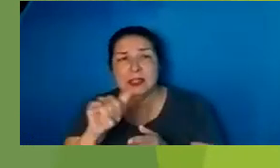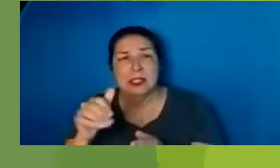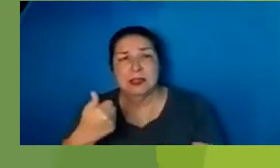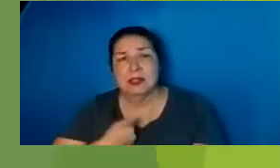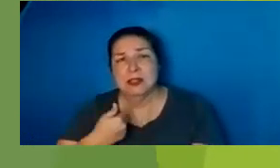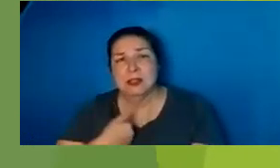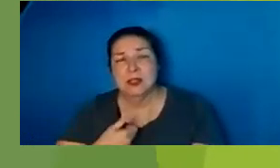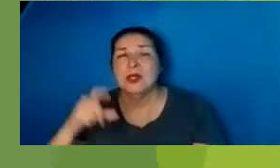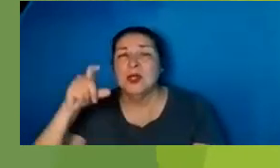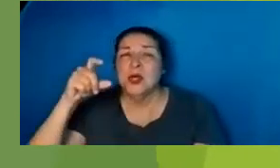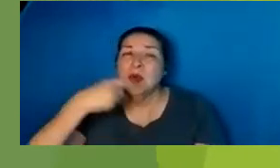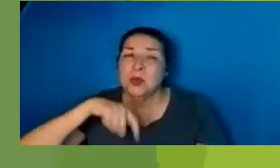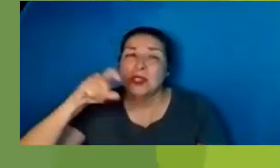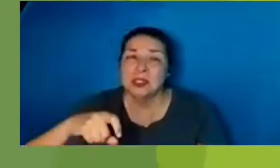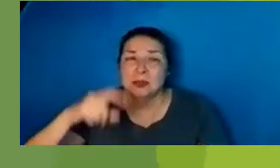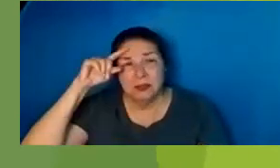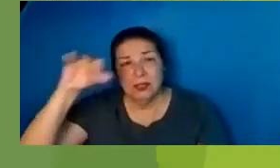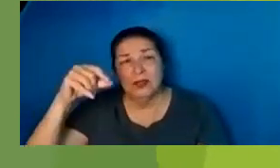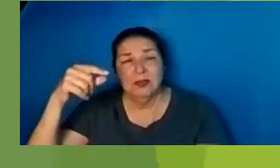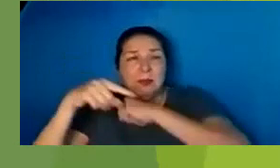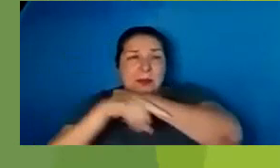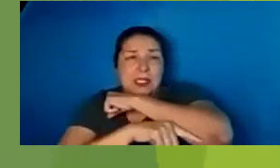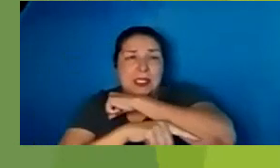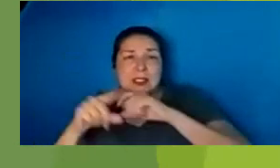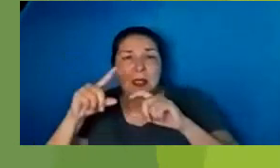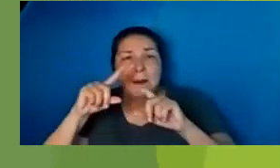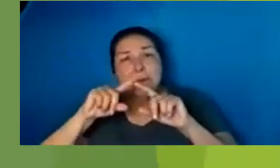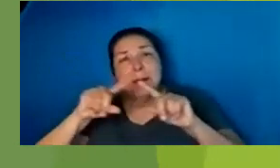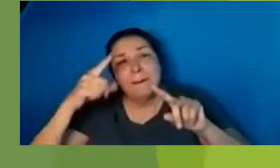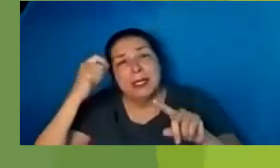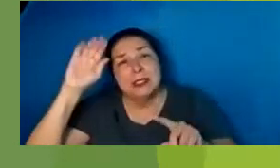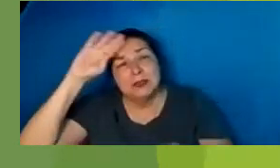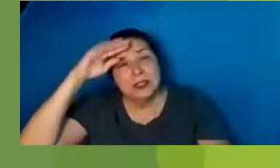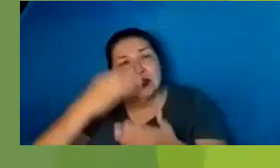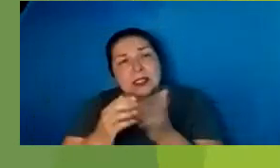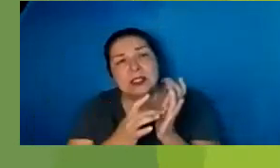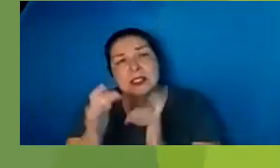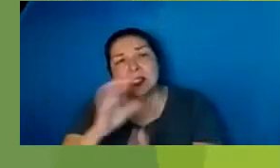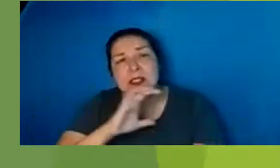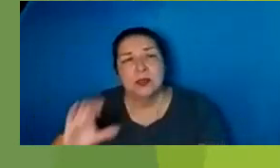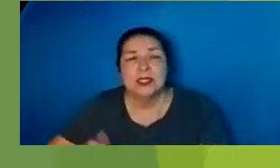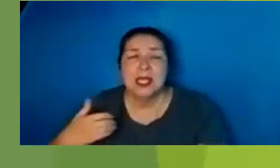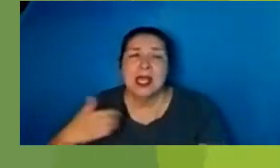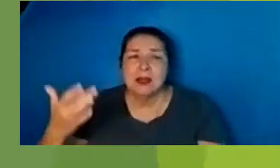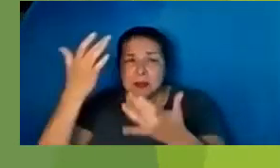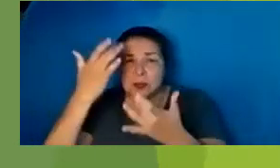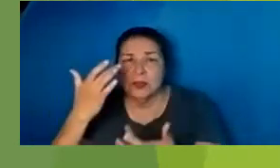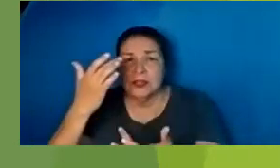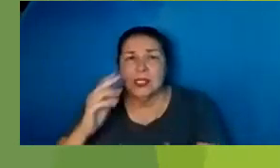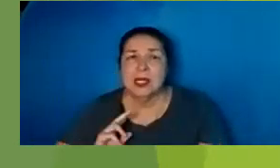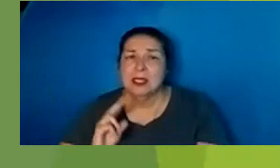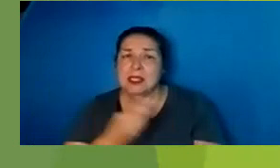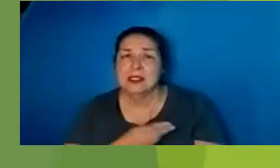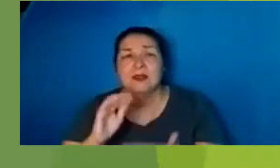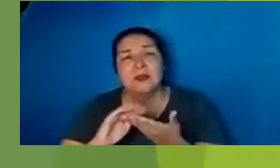justly deserve your present and eternal punishment. For the sake of your Son, Jesus Christ, have mercy on us. Forgive